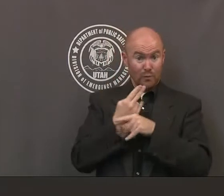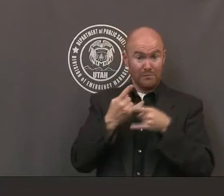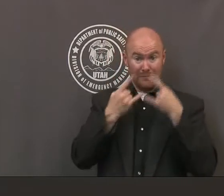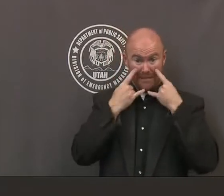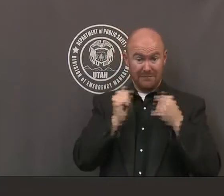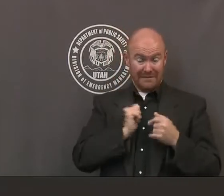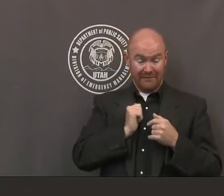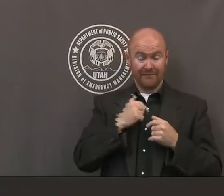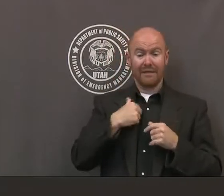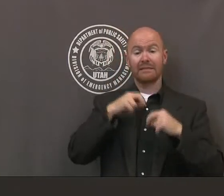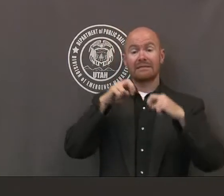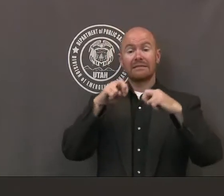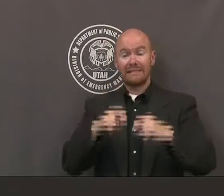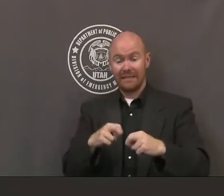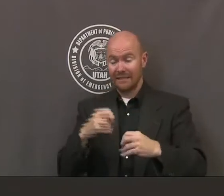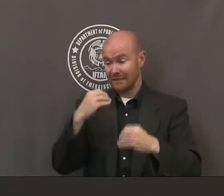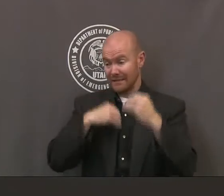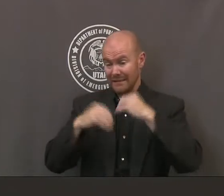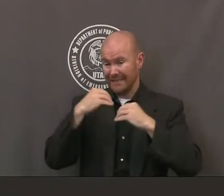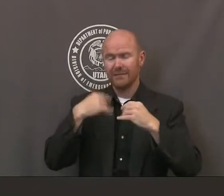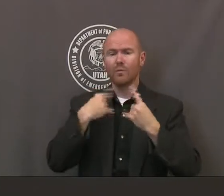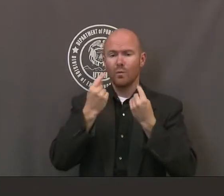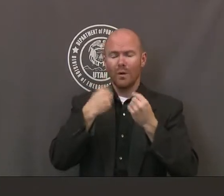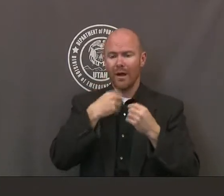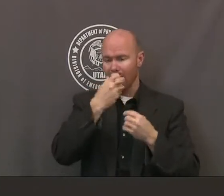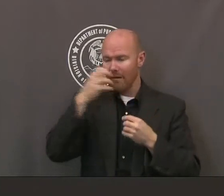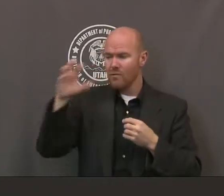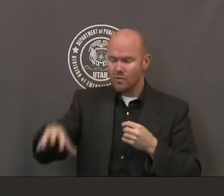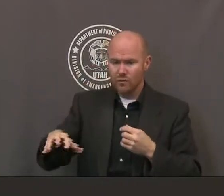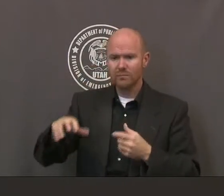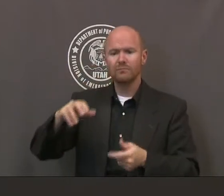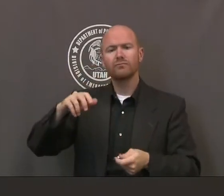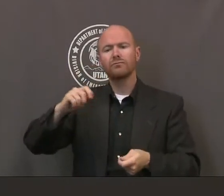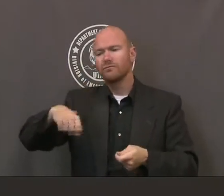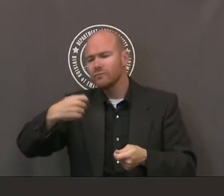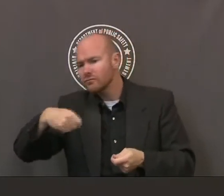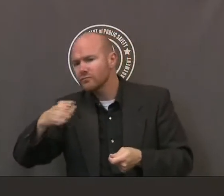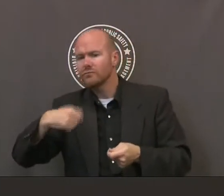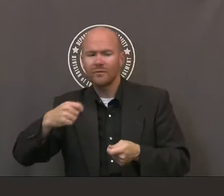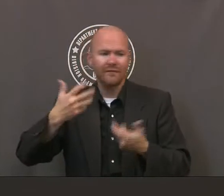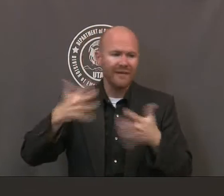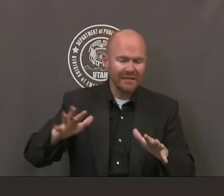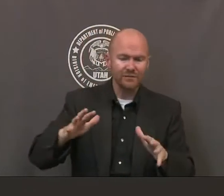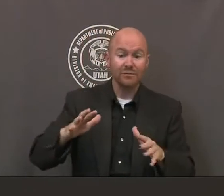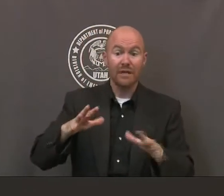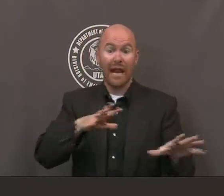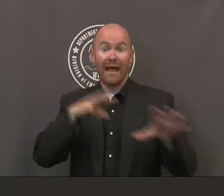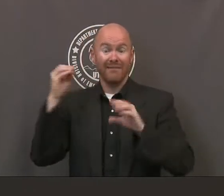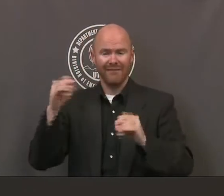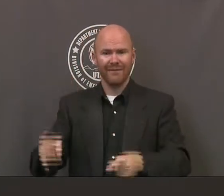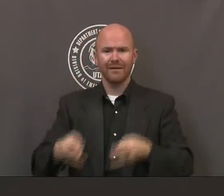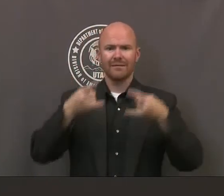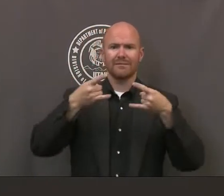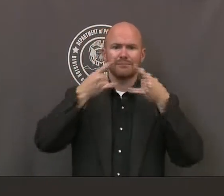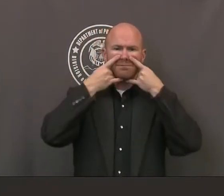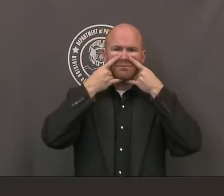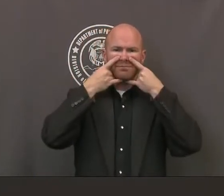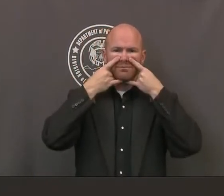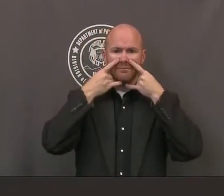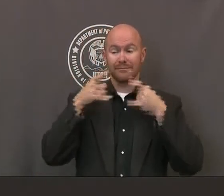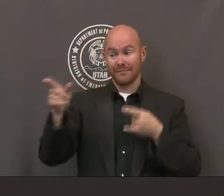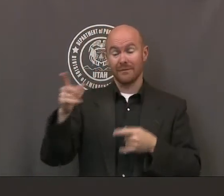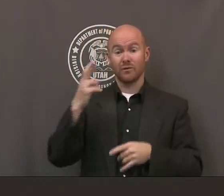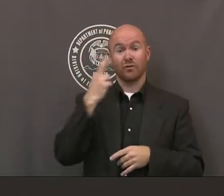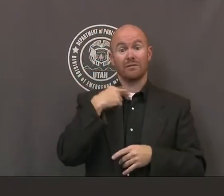we sit to eat, we can remove the mask and enjoy the meal, put the mask back on as we leave. And the restaurant